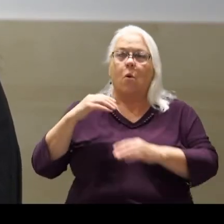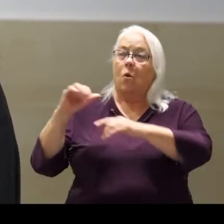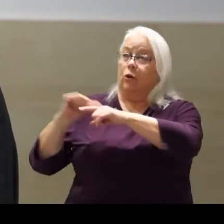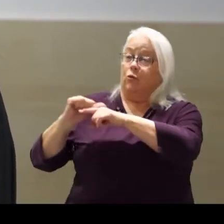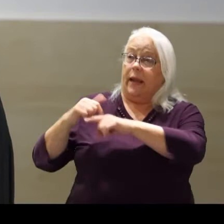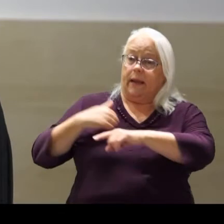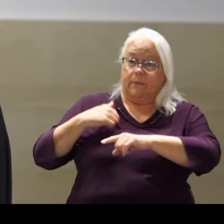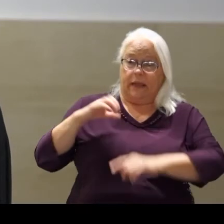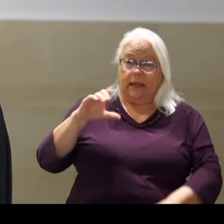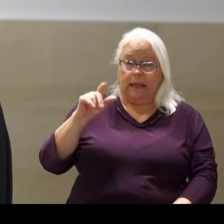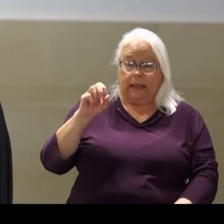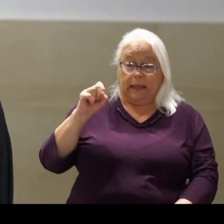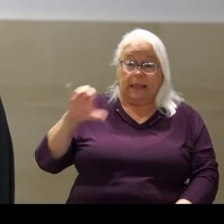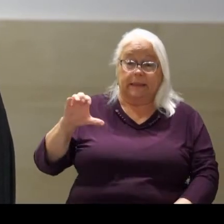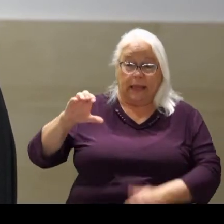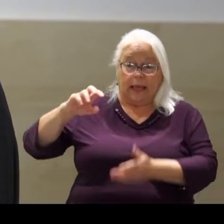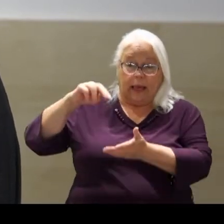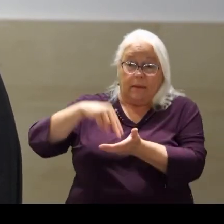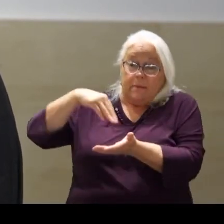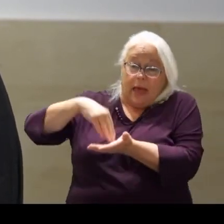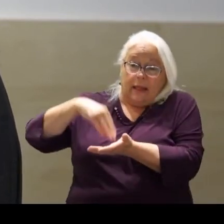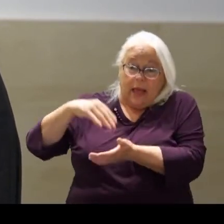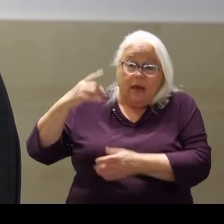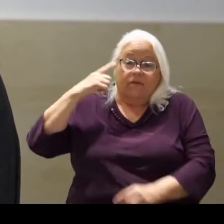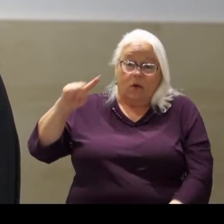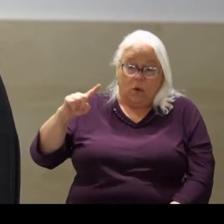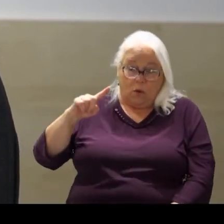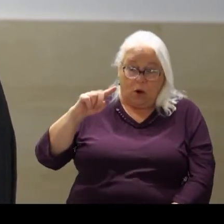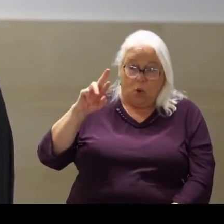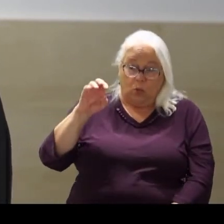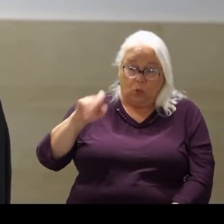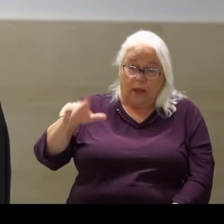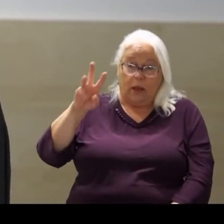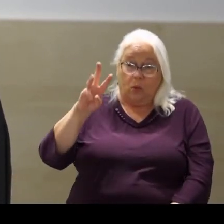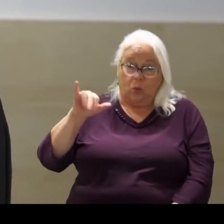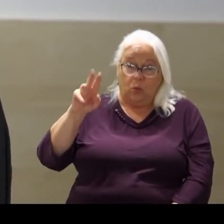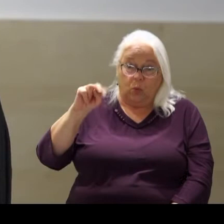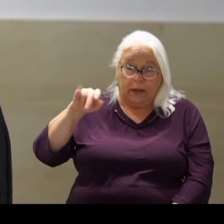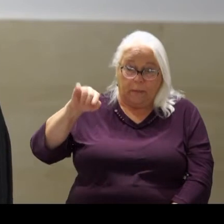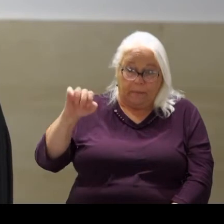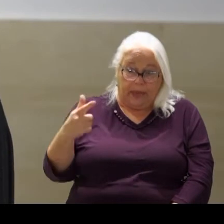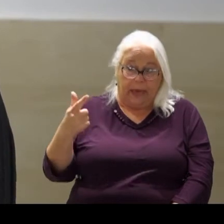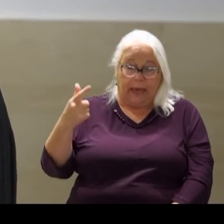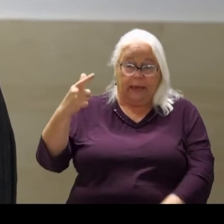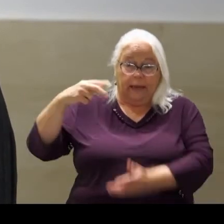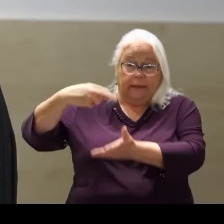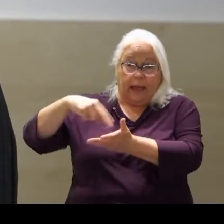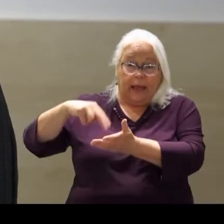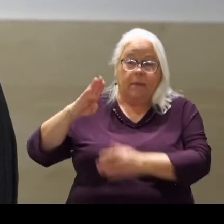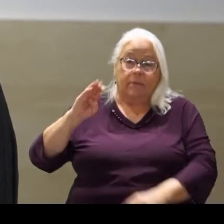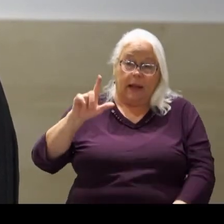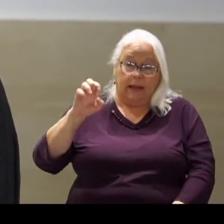I grew up training in classical ballet at the Royal Winnipeg Ballet School. And then I became a dance teacher in Toronto,